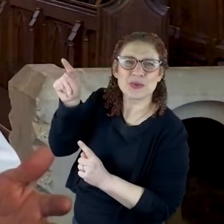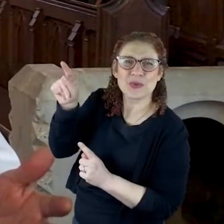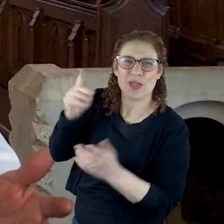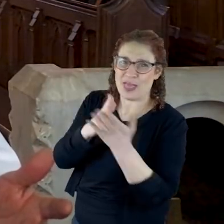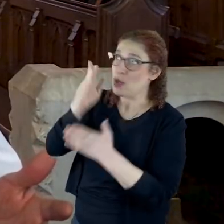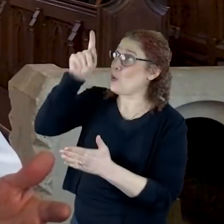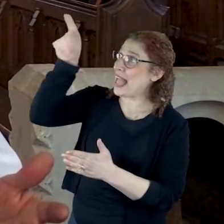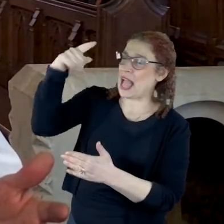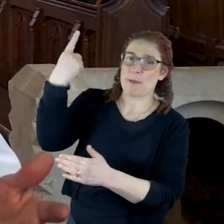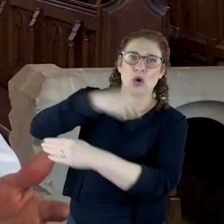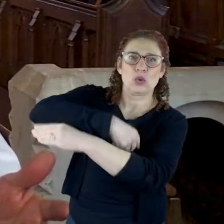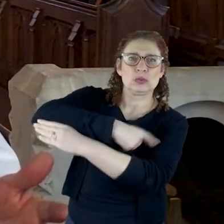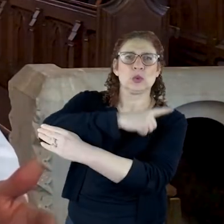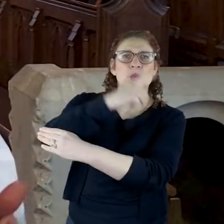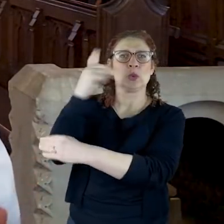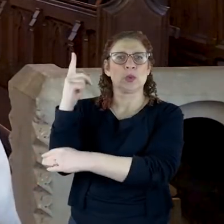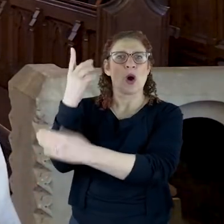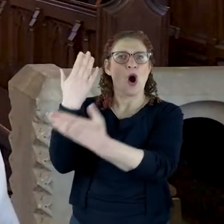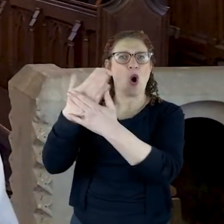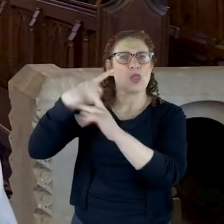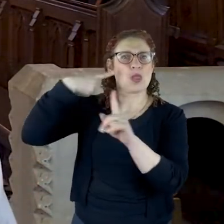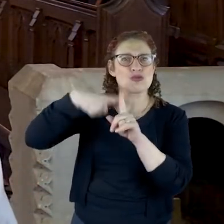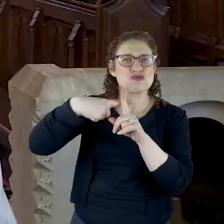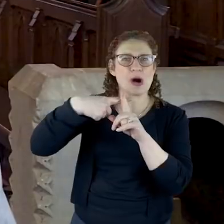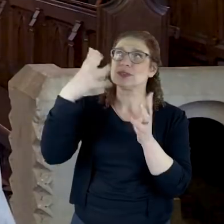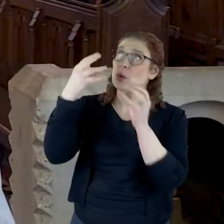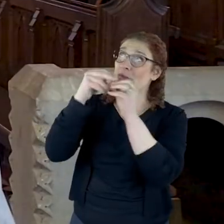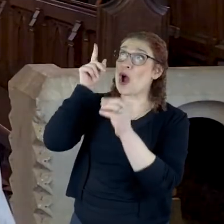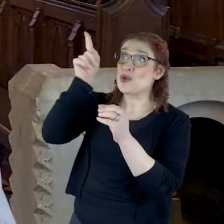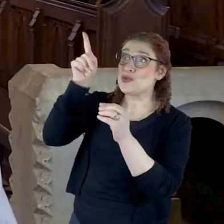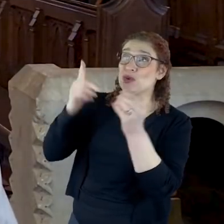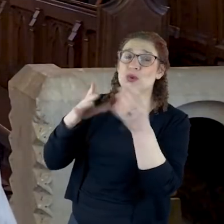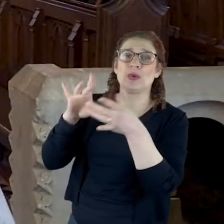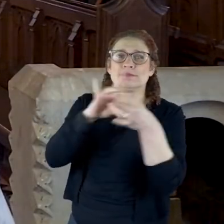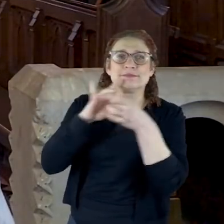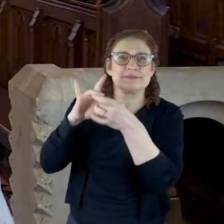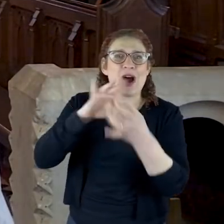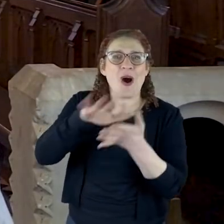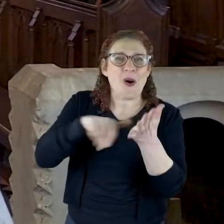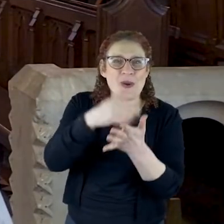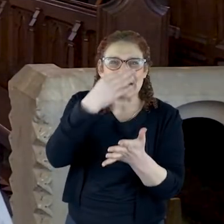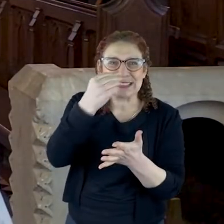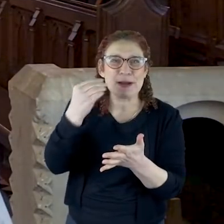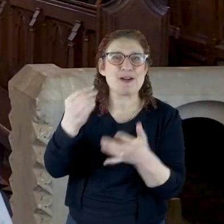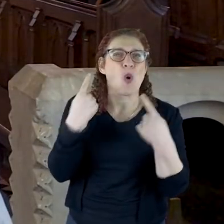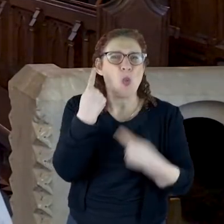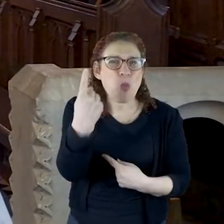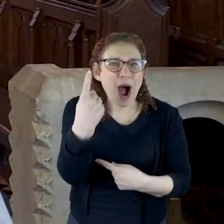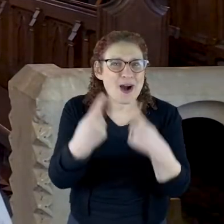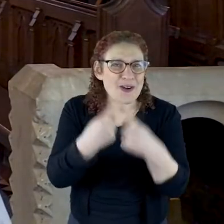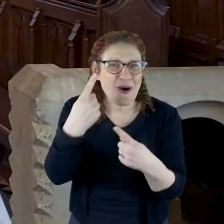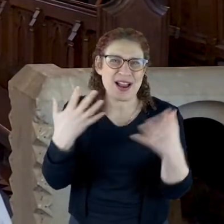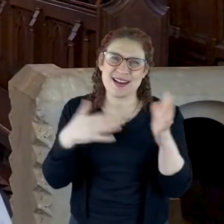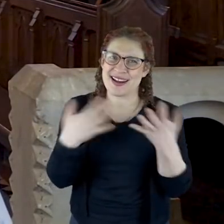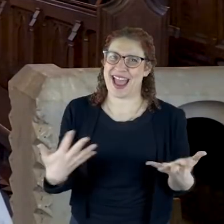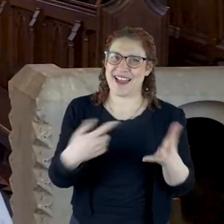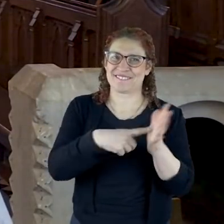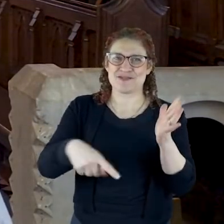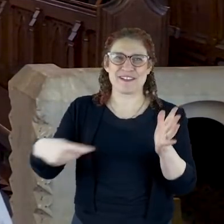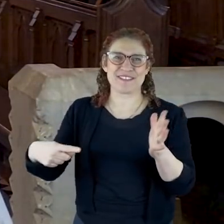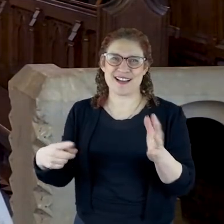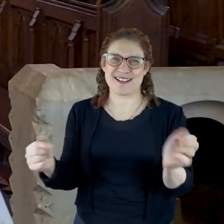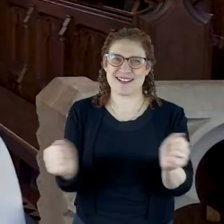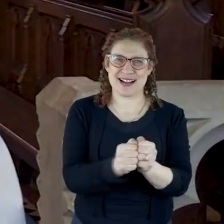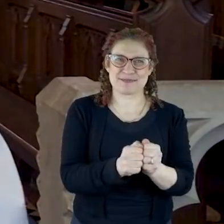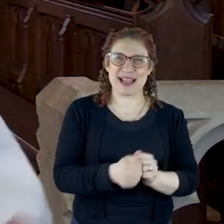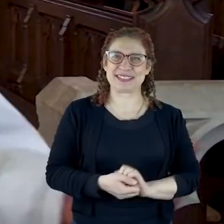him who was lifted up on the cross and reigns with you in the unity of the Holy Spirit, one God, now and forever.